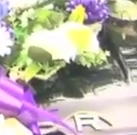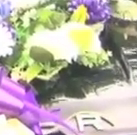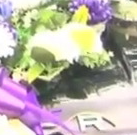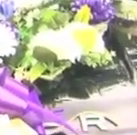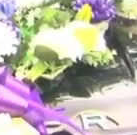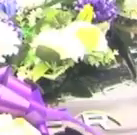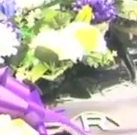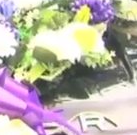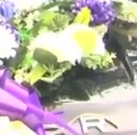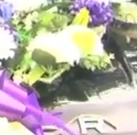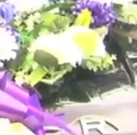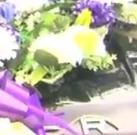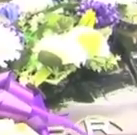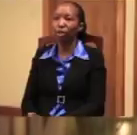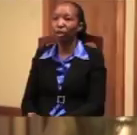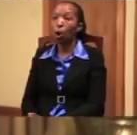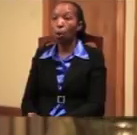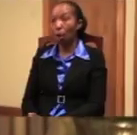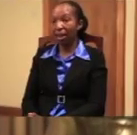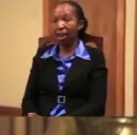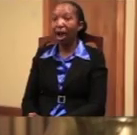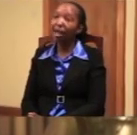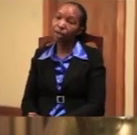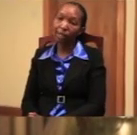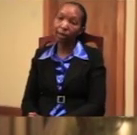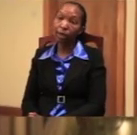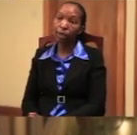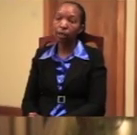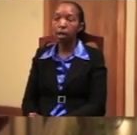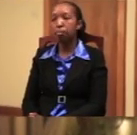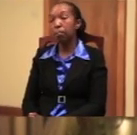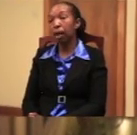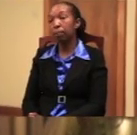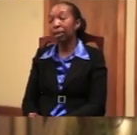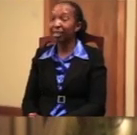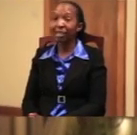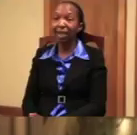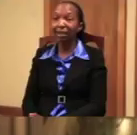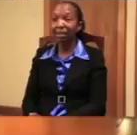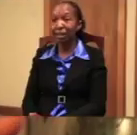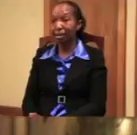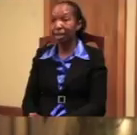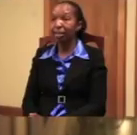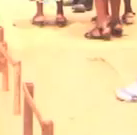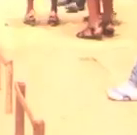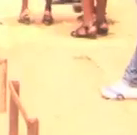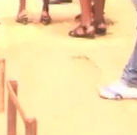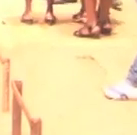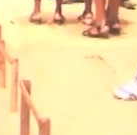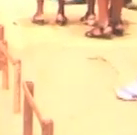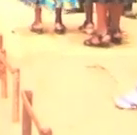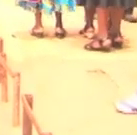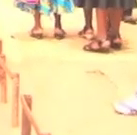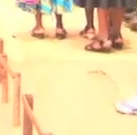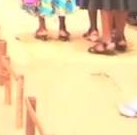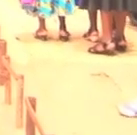The main challenge is communication. Why? I use sign language. My mom doesn't understand. So she keeps